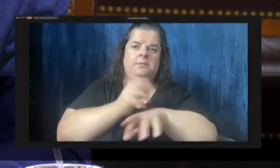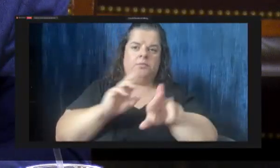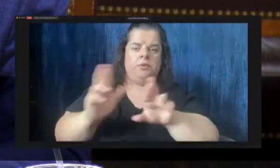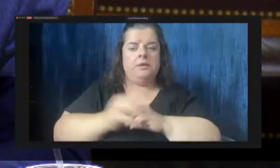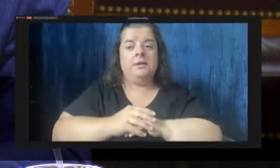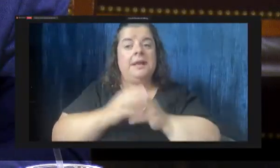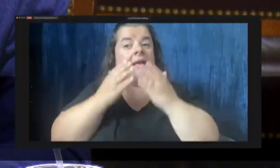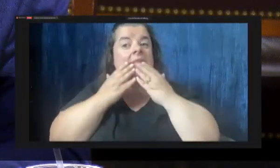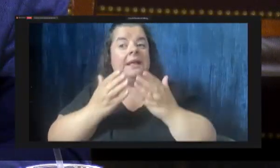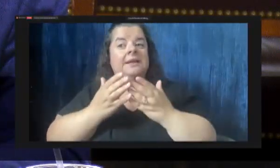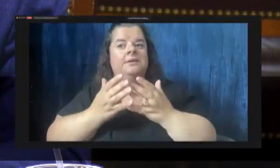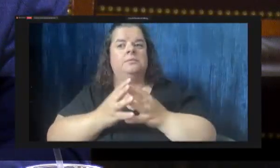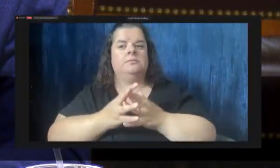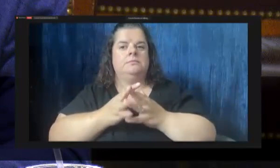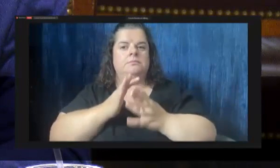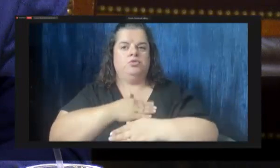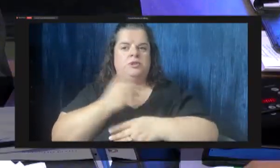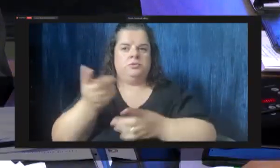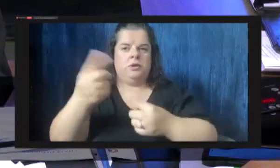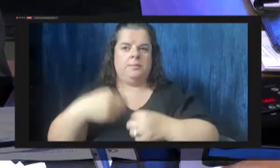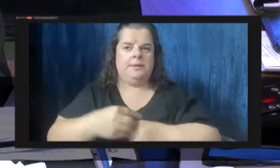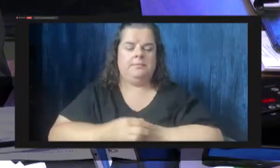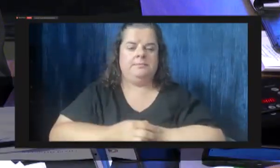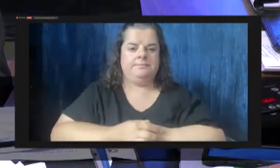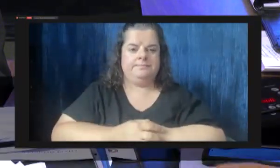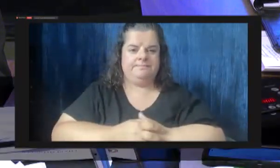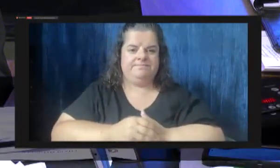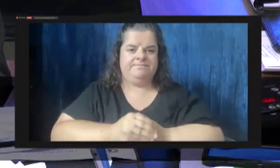you. I appreciate you being here. Thank you, Councilwoman Warwick.